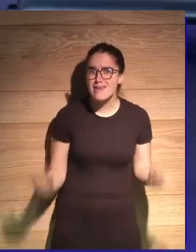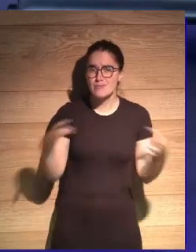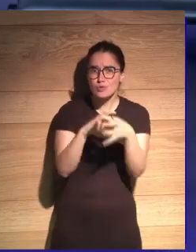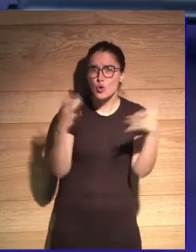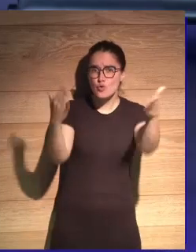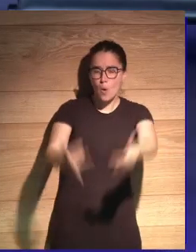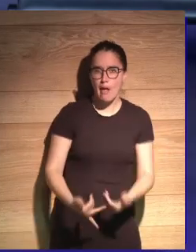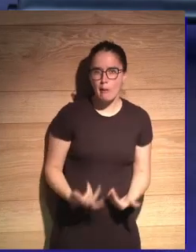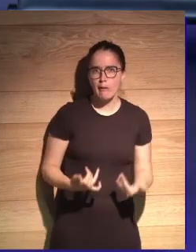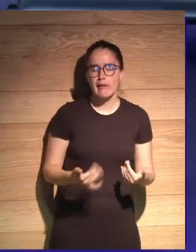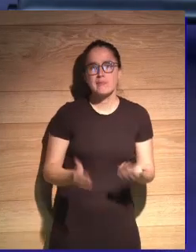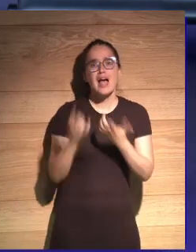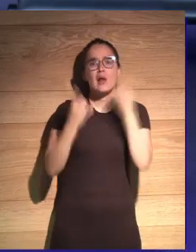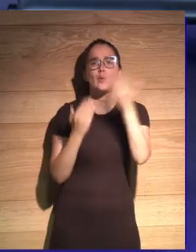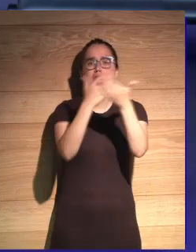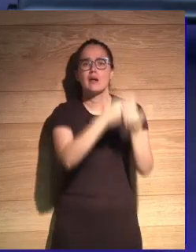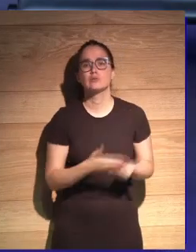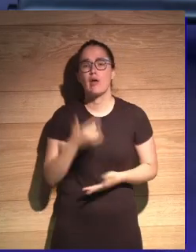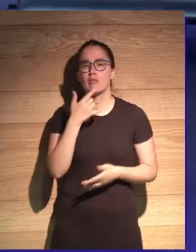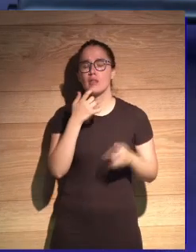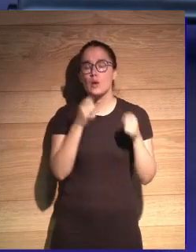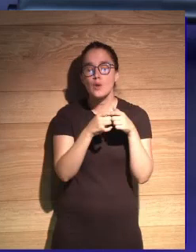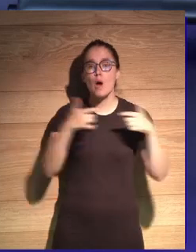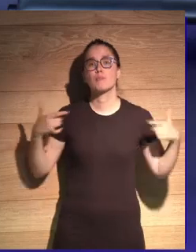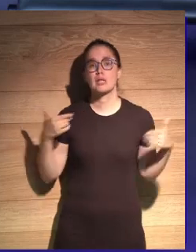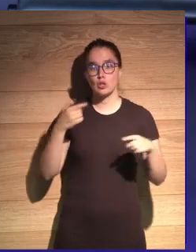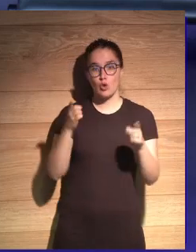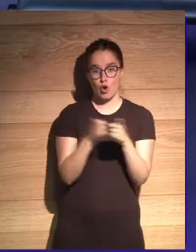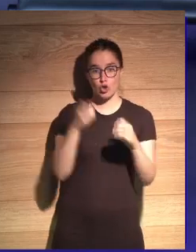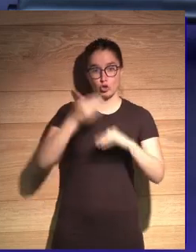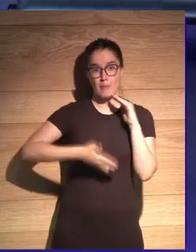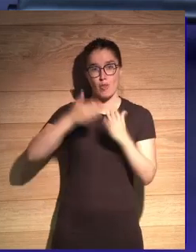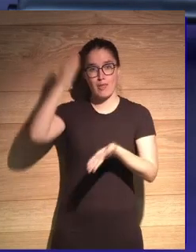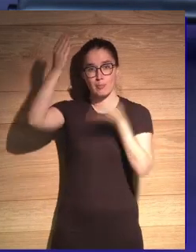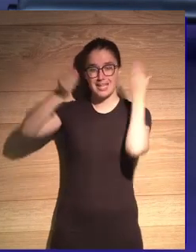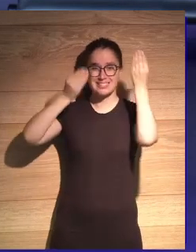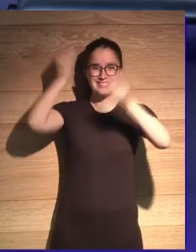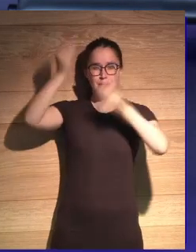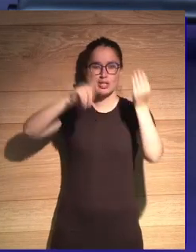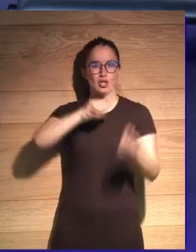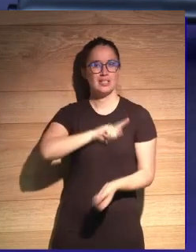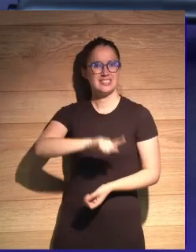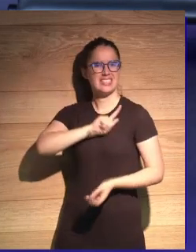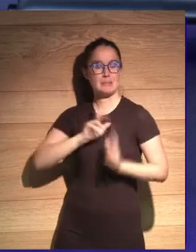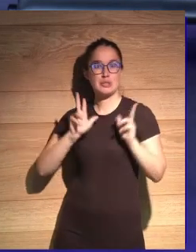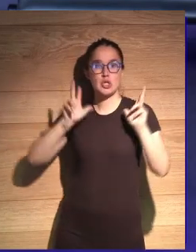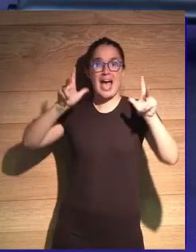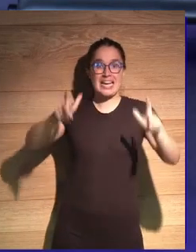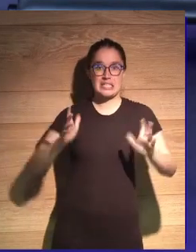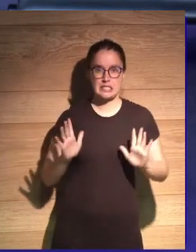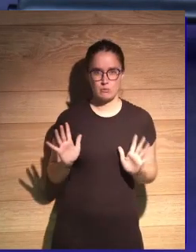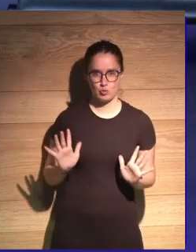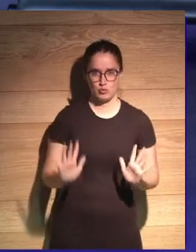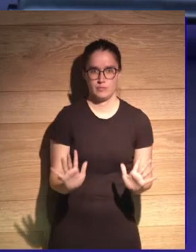relationship between violence and video games. All that we have are some studies that show an increase in the